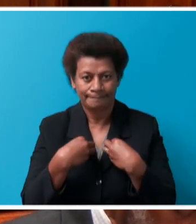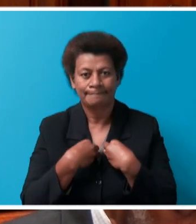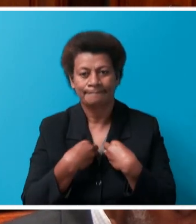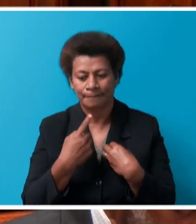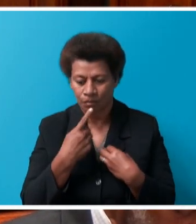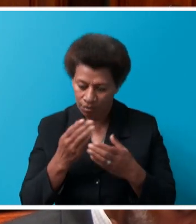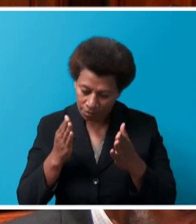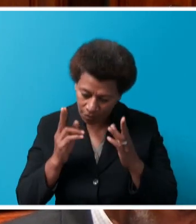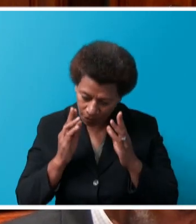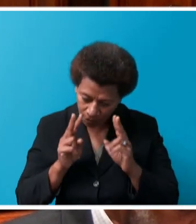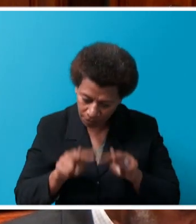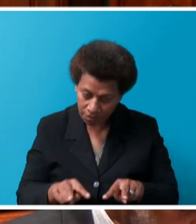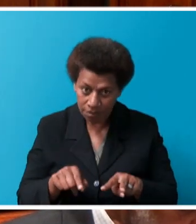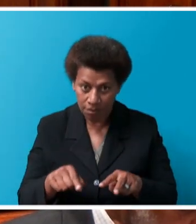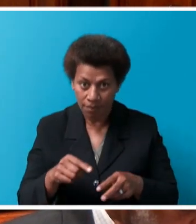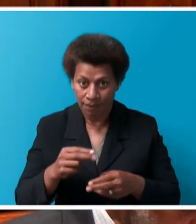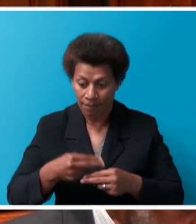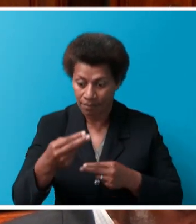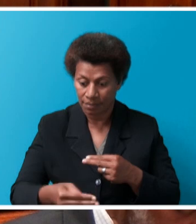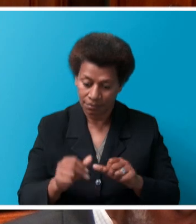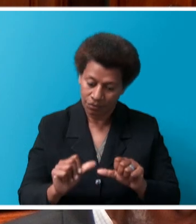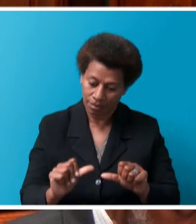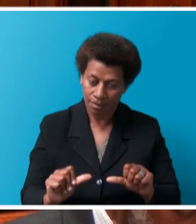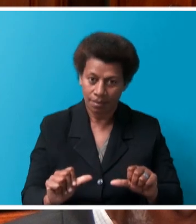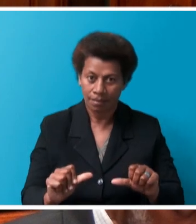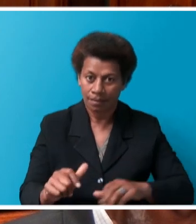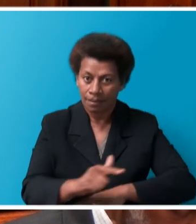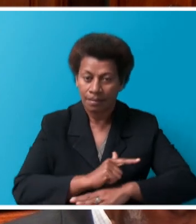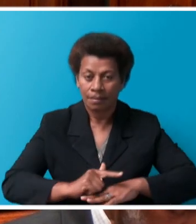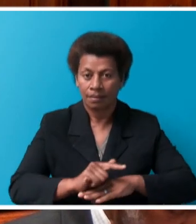are protecting our land, and we are securing our future.